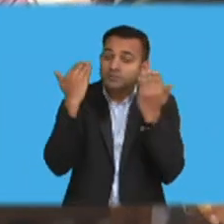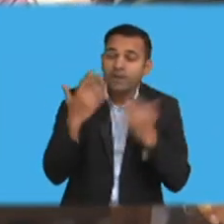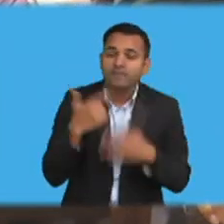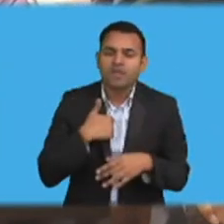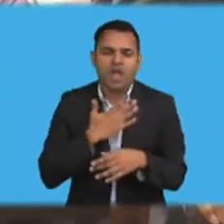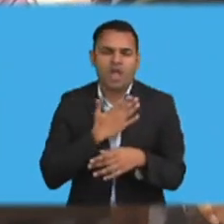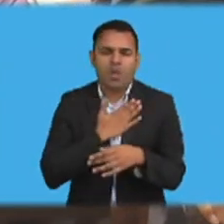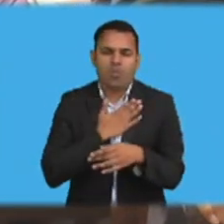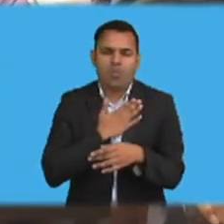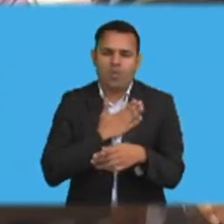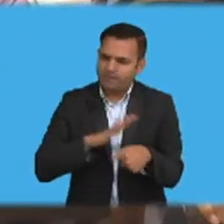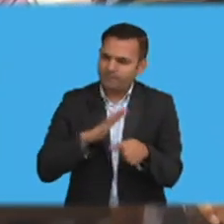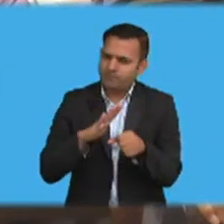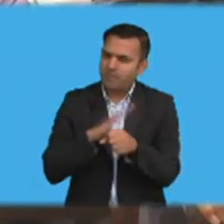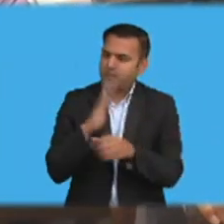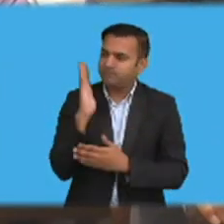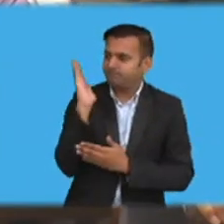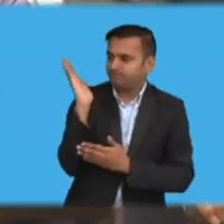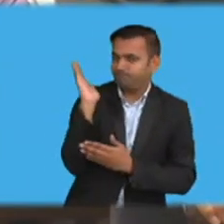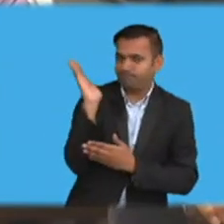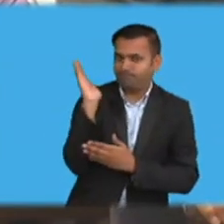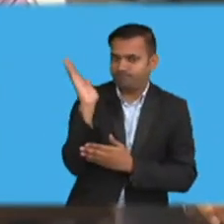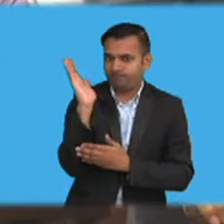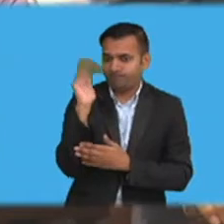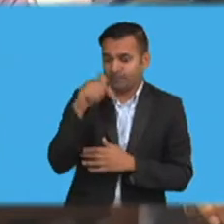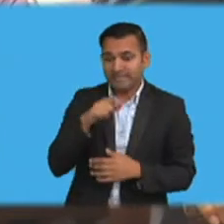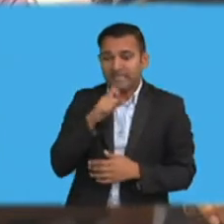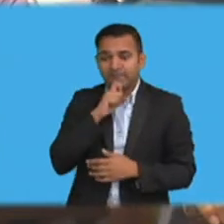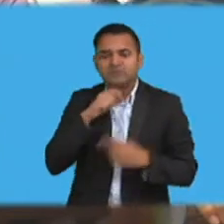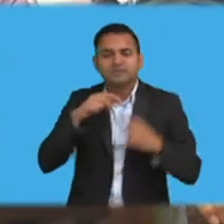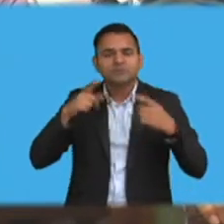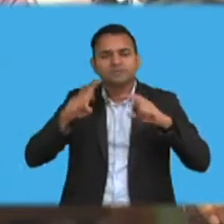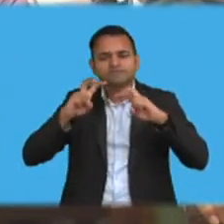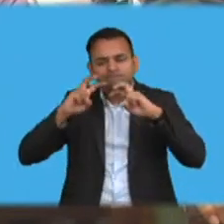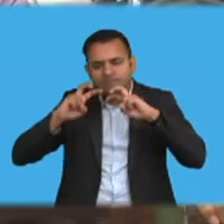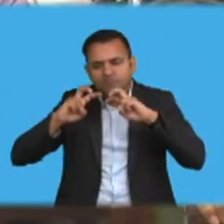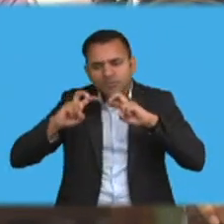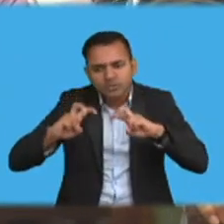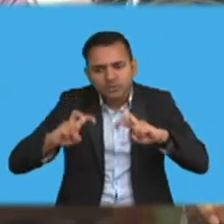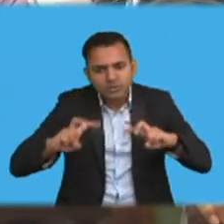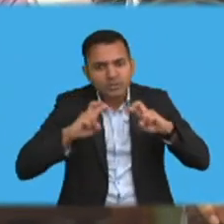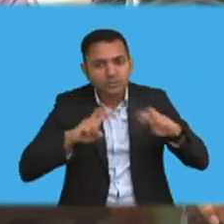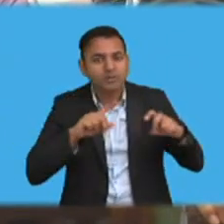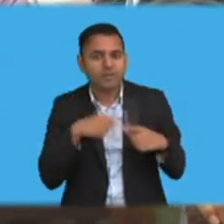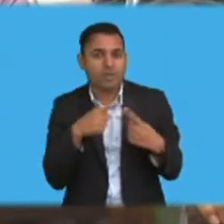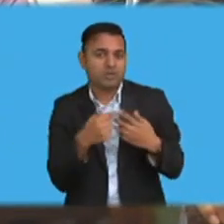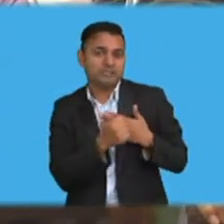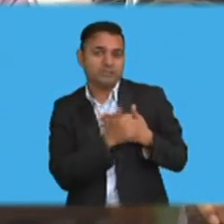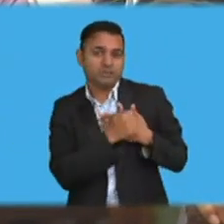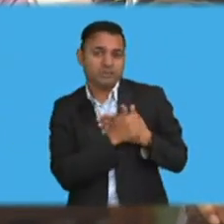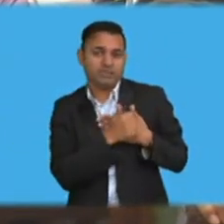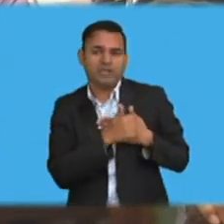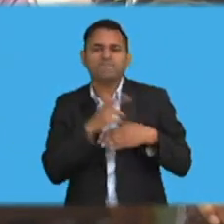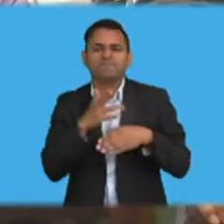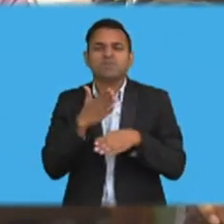this afternoon on the search and rescue efforts of the two Pacific Flying School